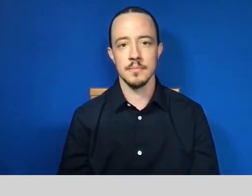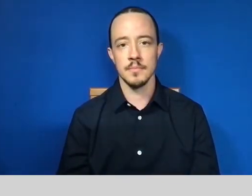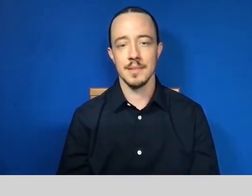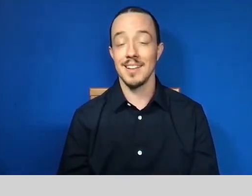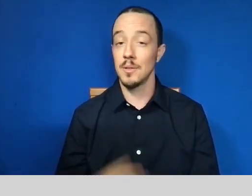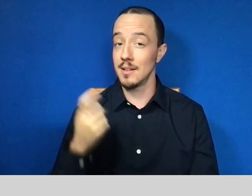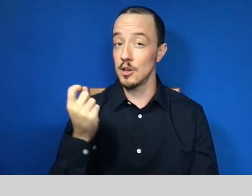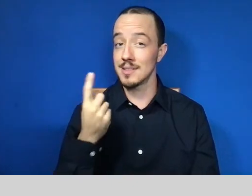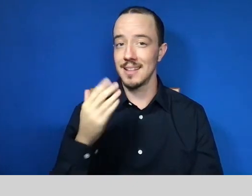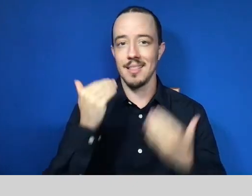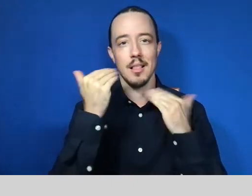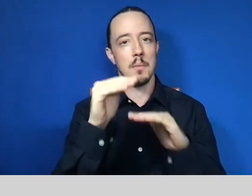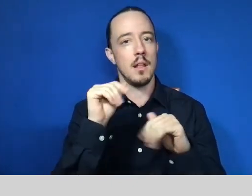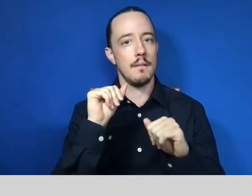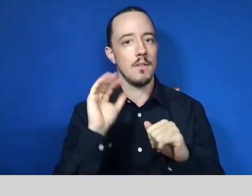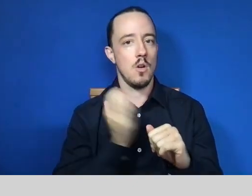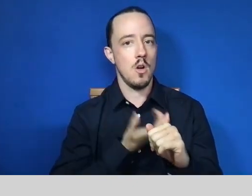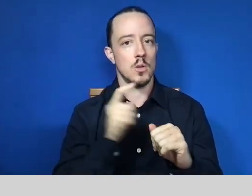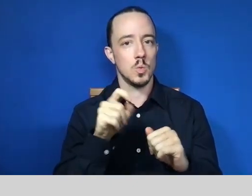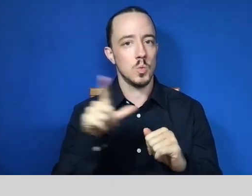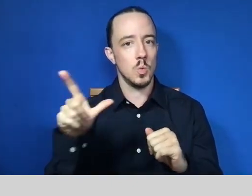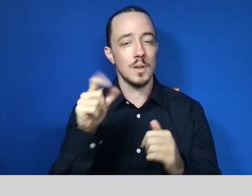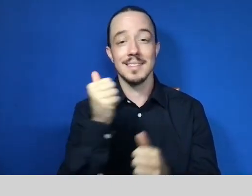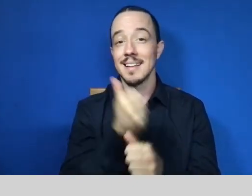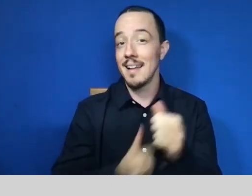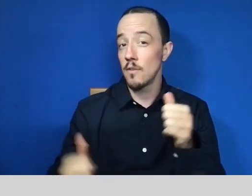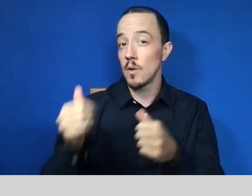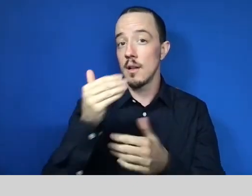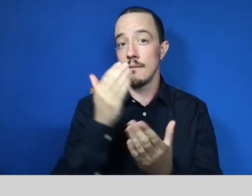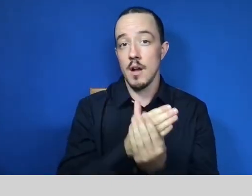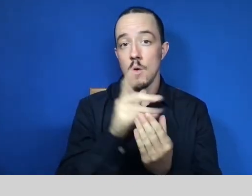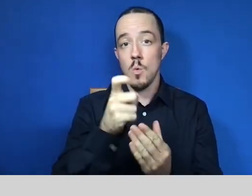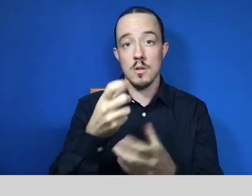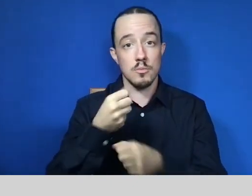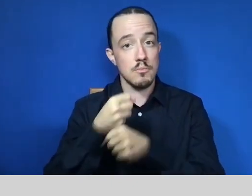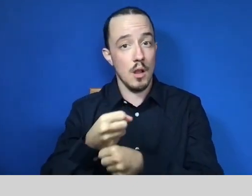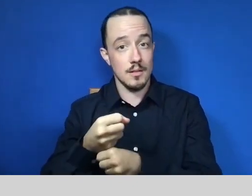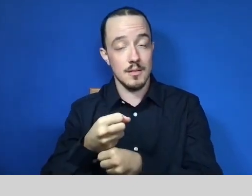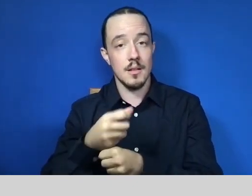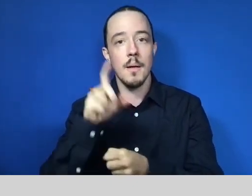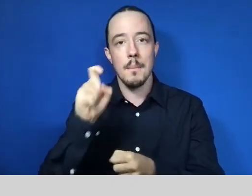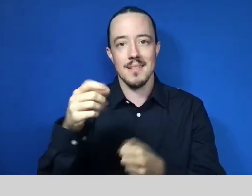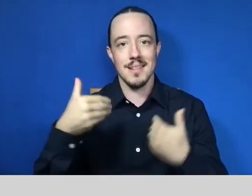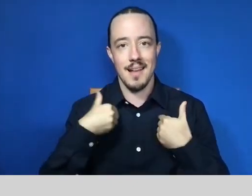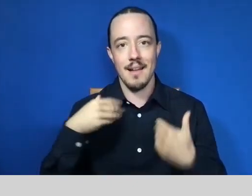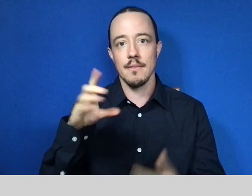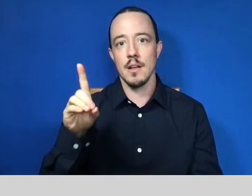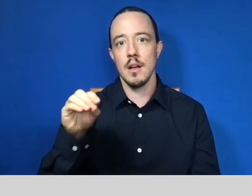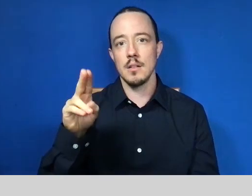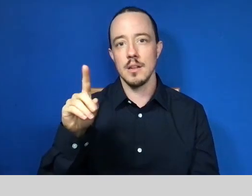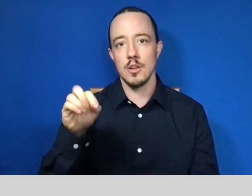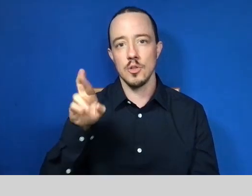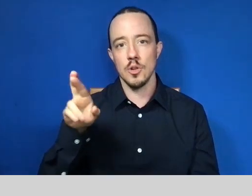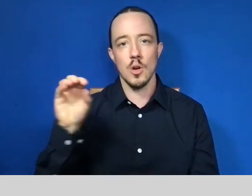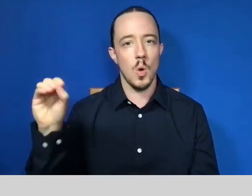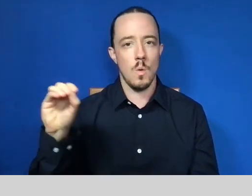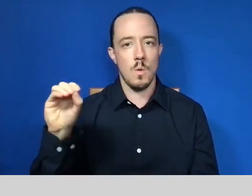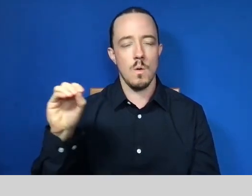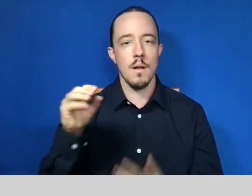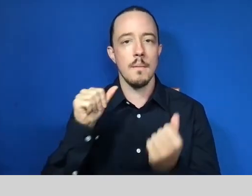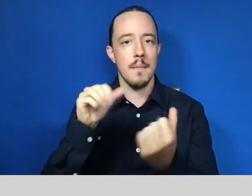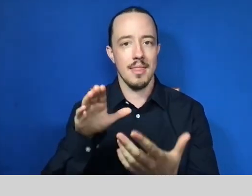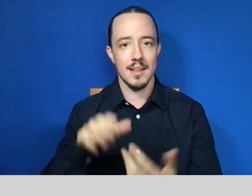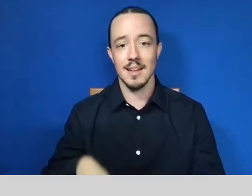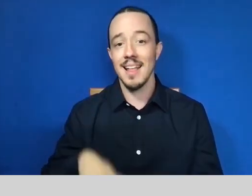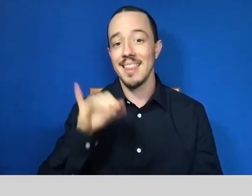our tool is that every file that we want to process has to contain a dunder all method. This is